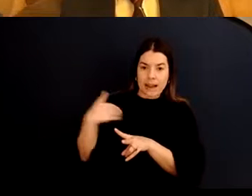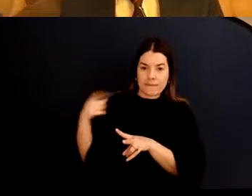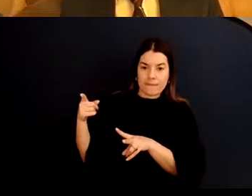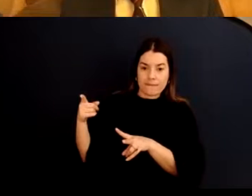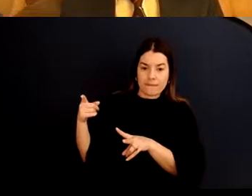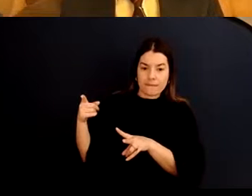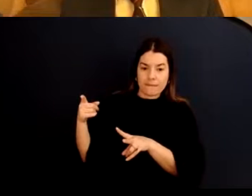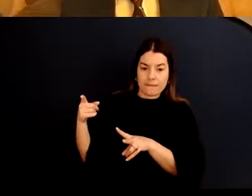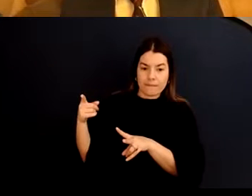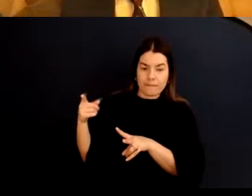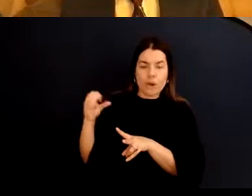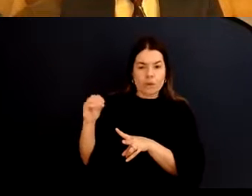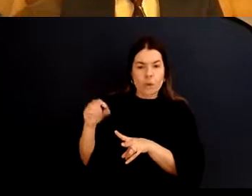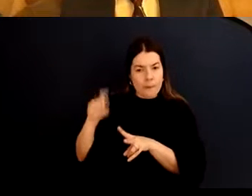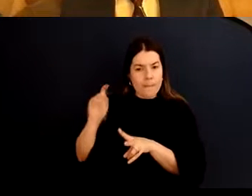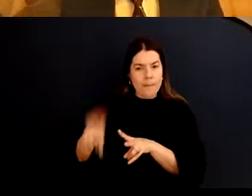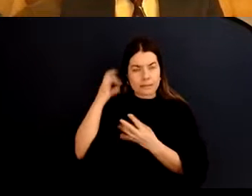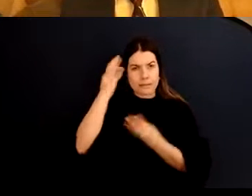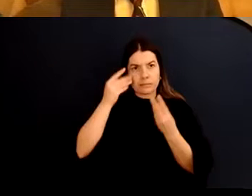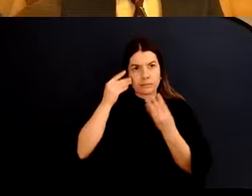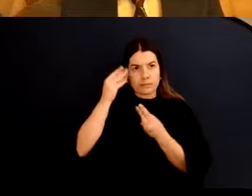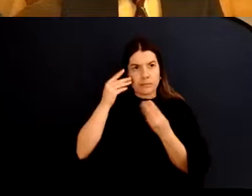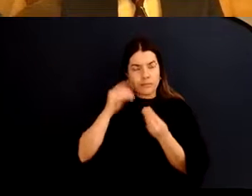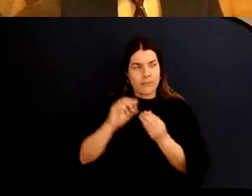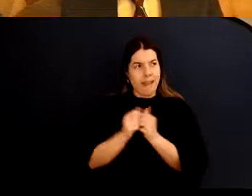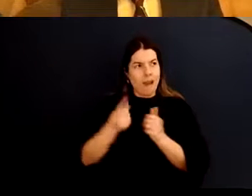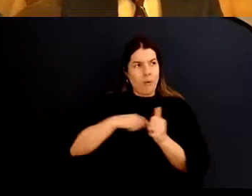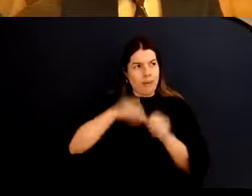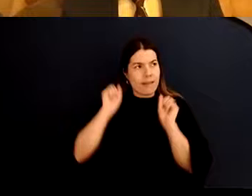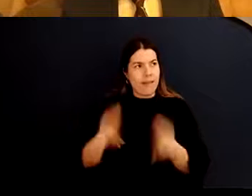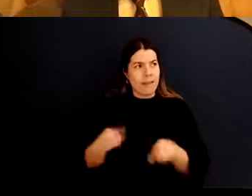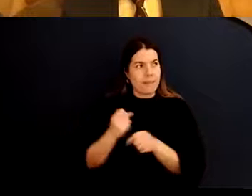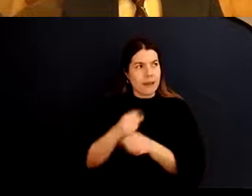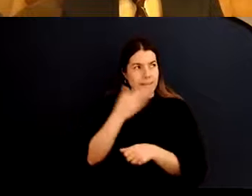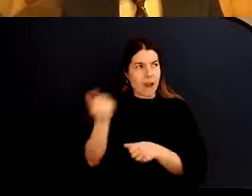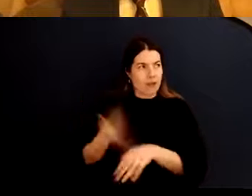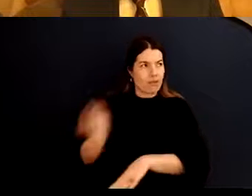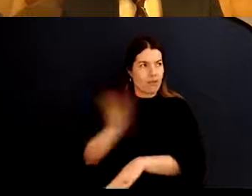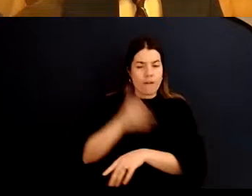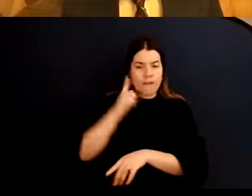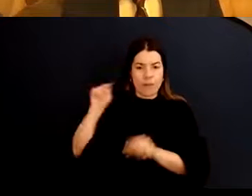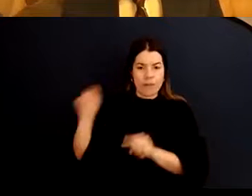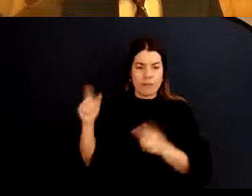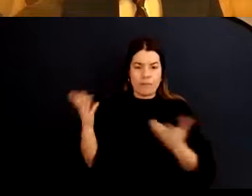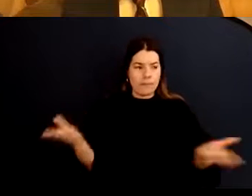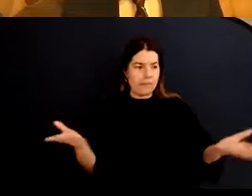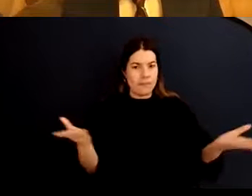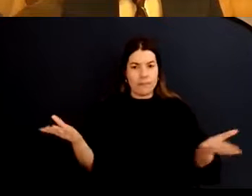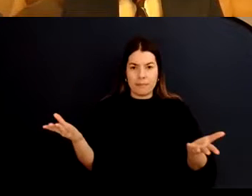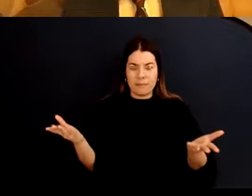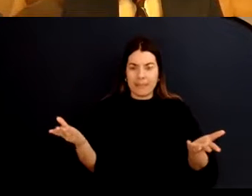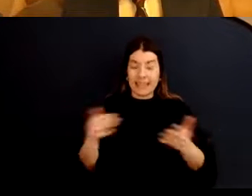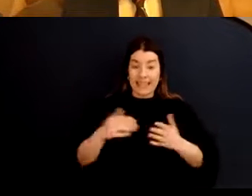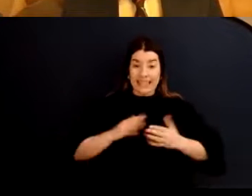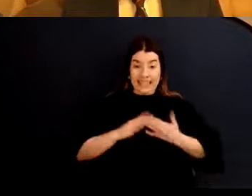we do, or how can we make it better for them? I'm not so sure that we can do anything at the city